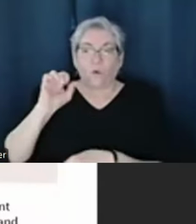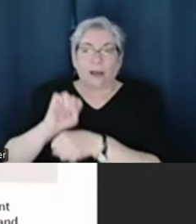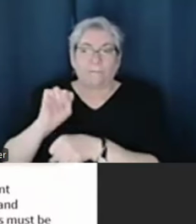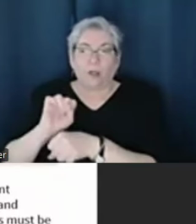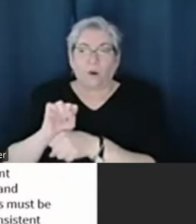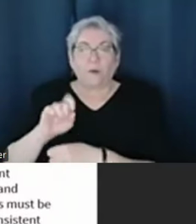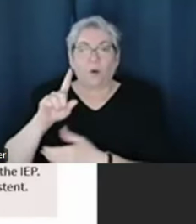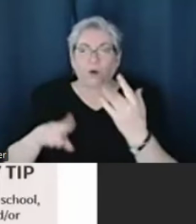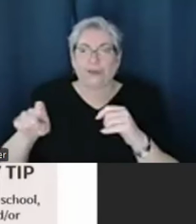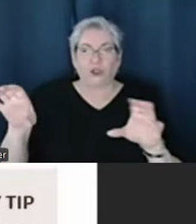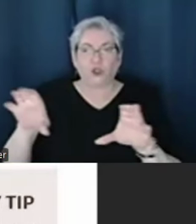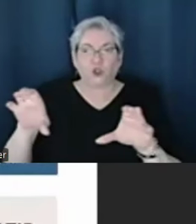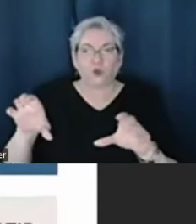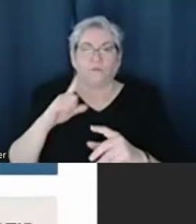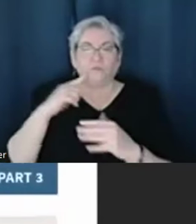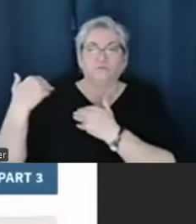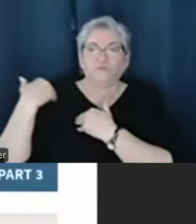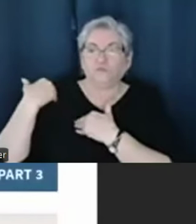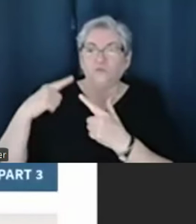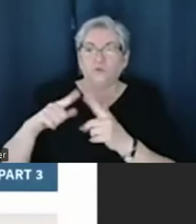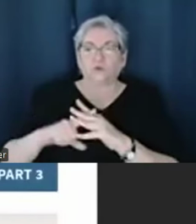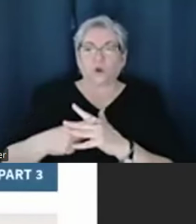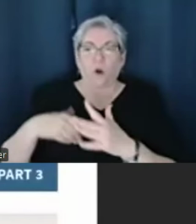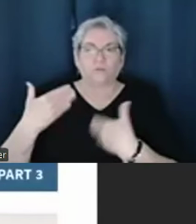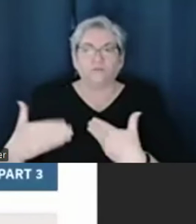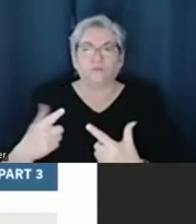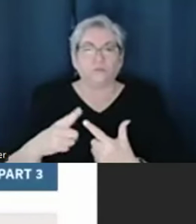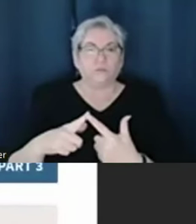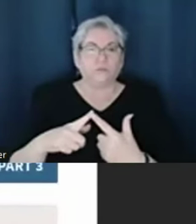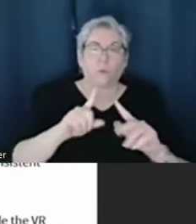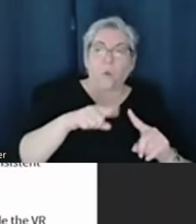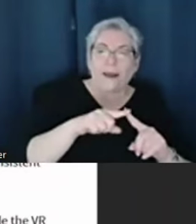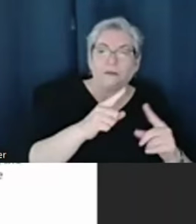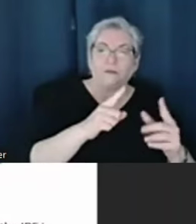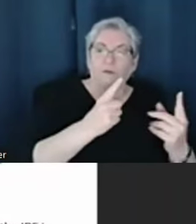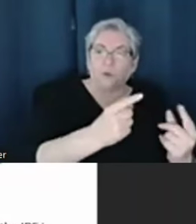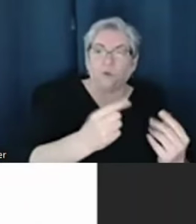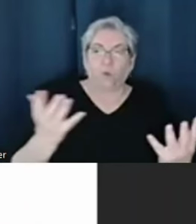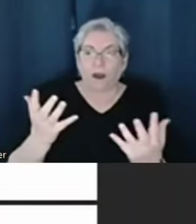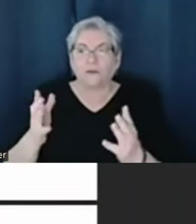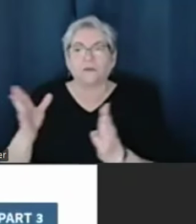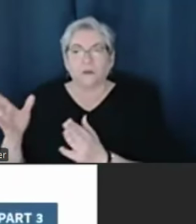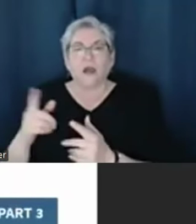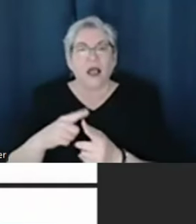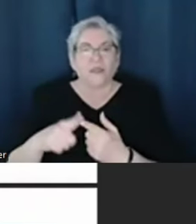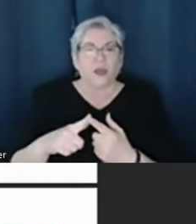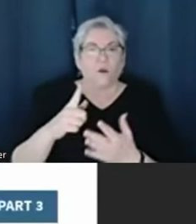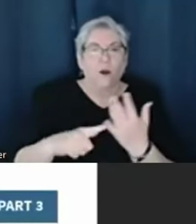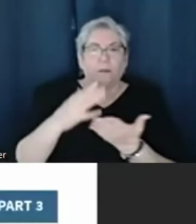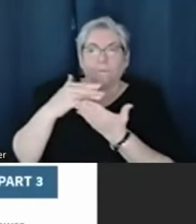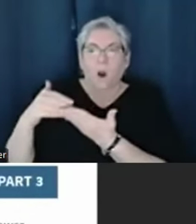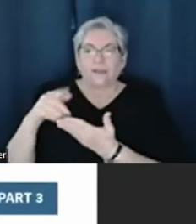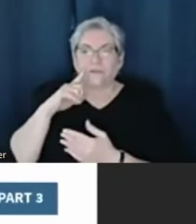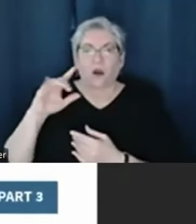done, who's responsible, how does it get initiated, what happens when, and what are elements of those IPEs that might